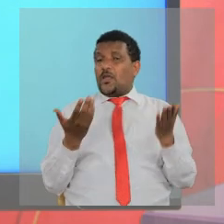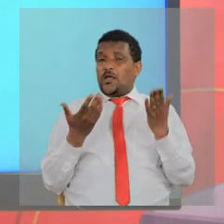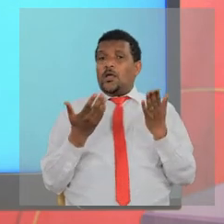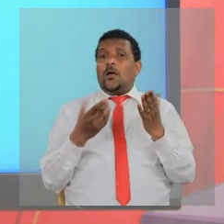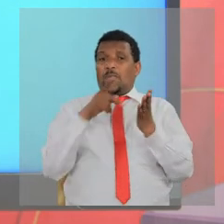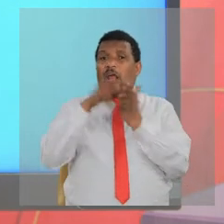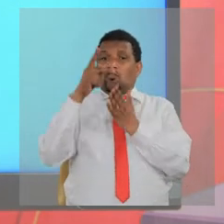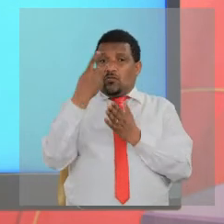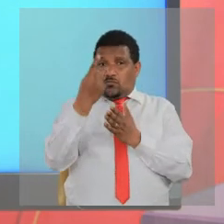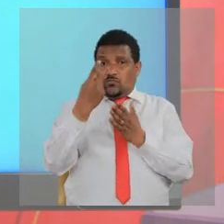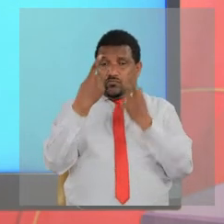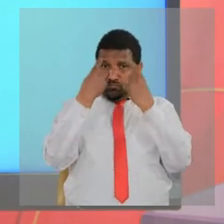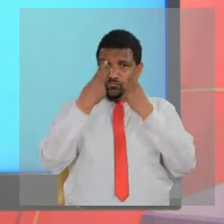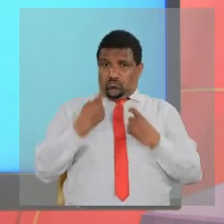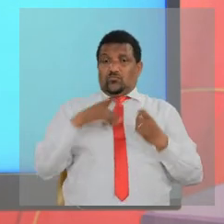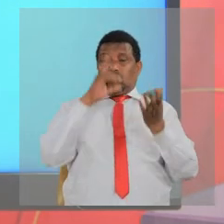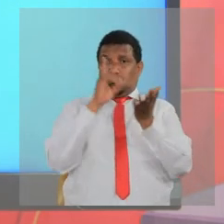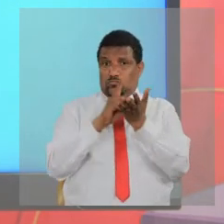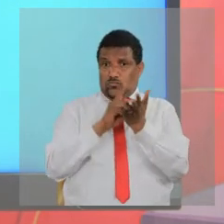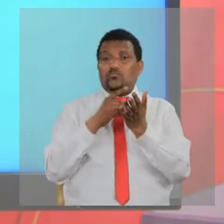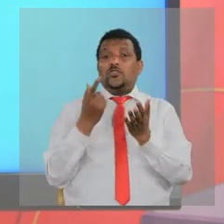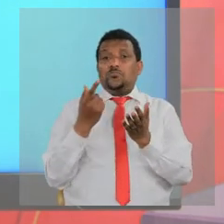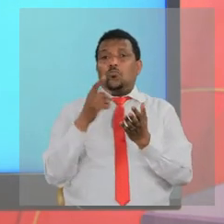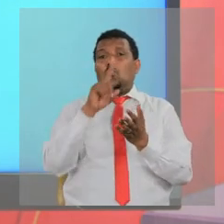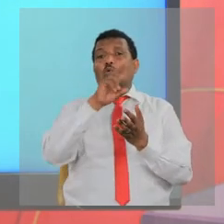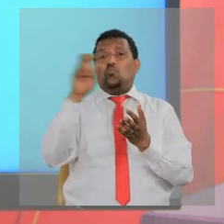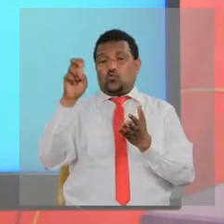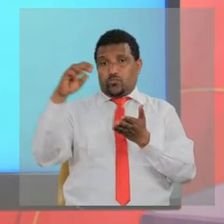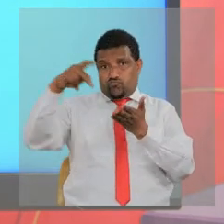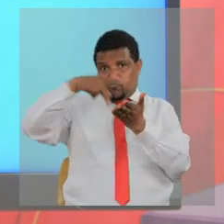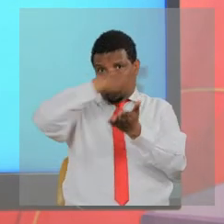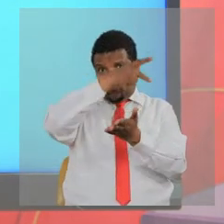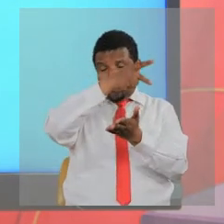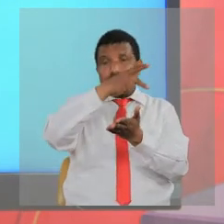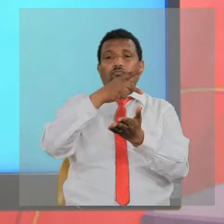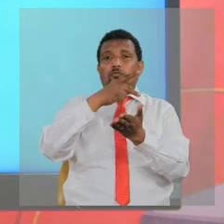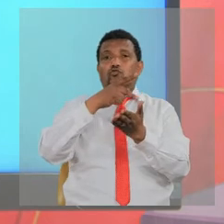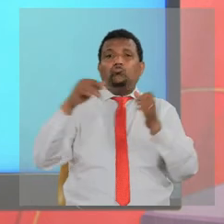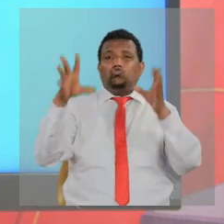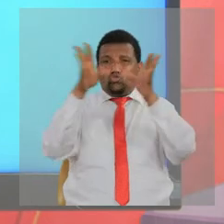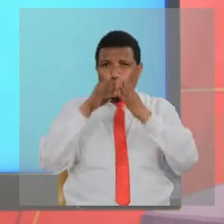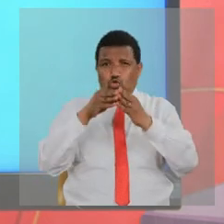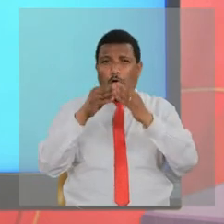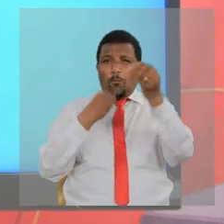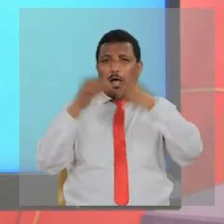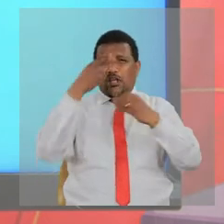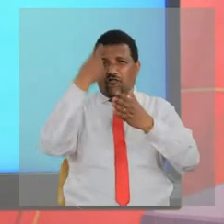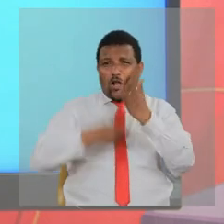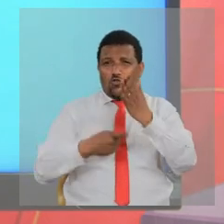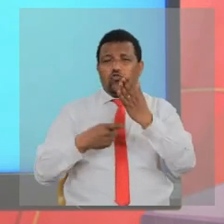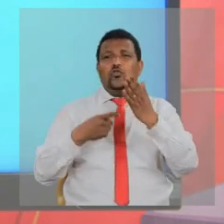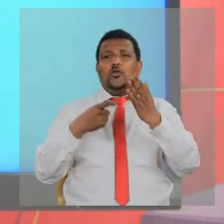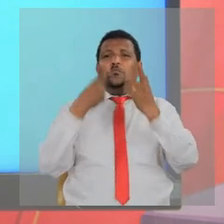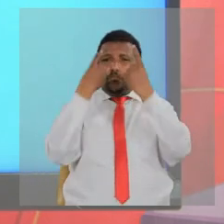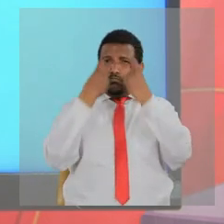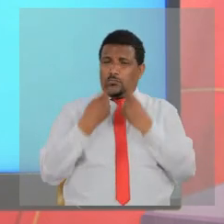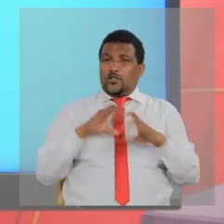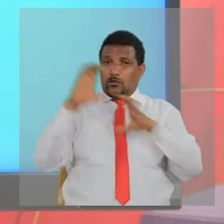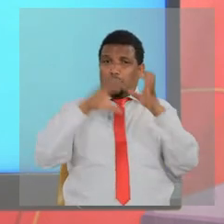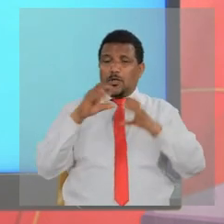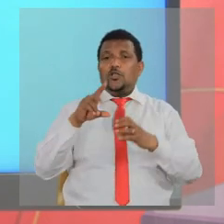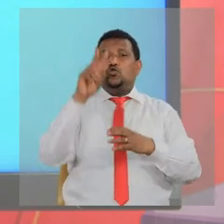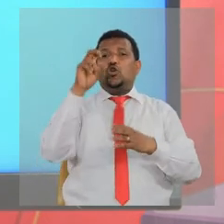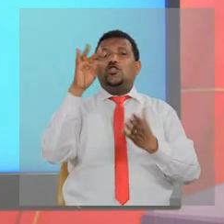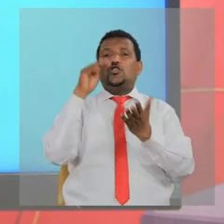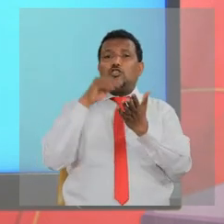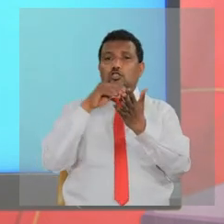of a single medical diagnosis is 200 birr, then the total market value of medical diagnosis is